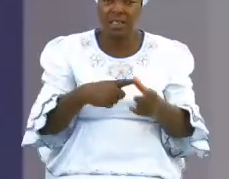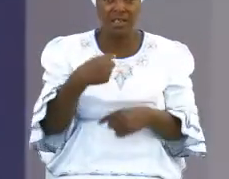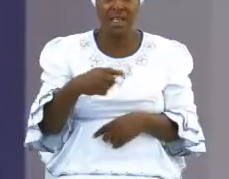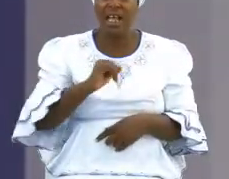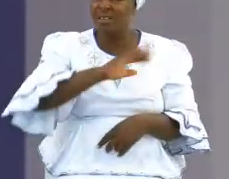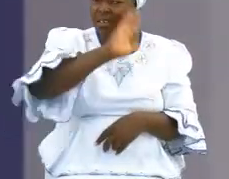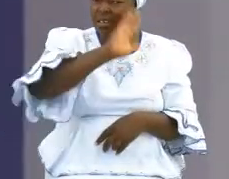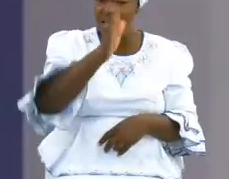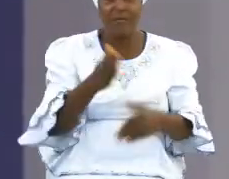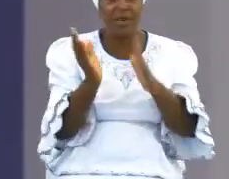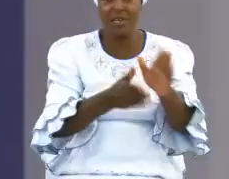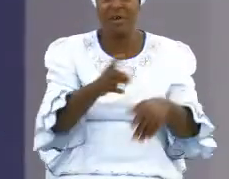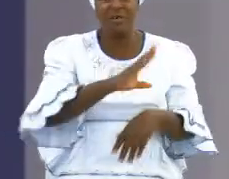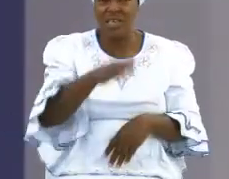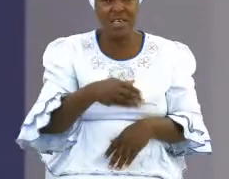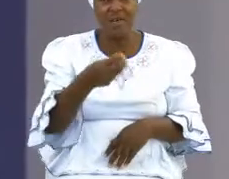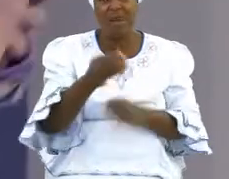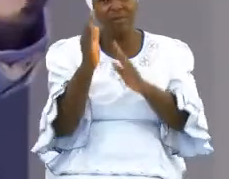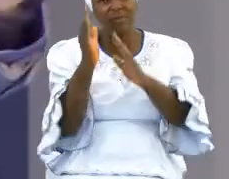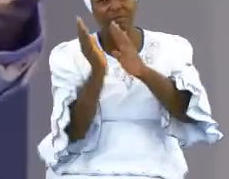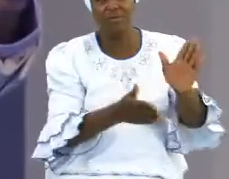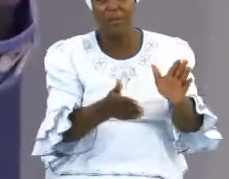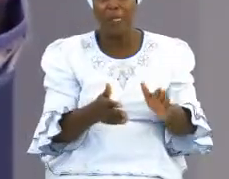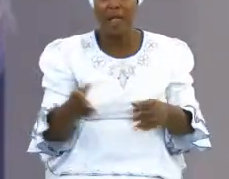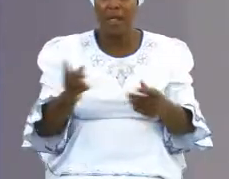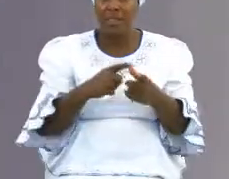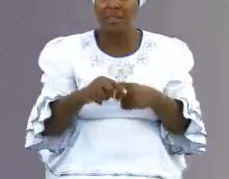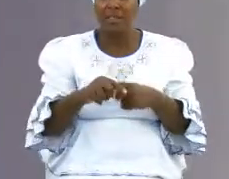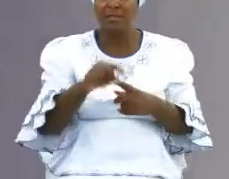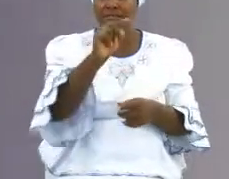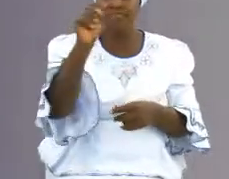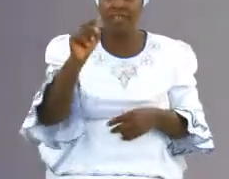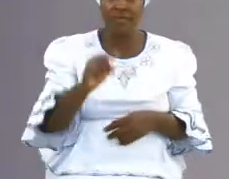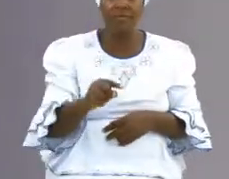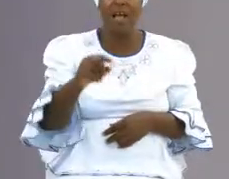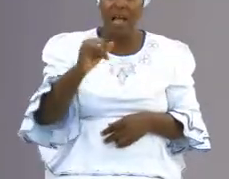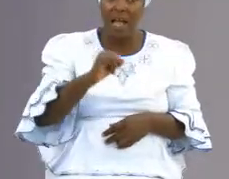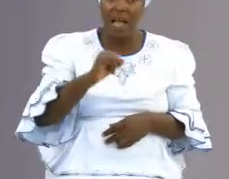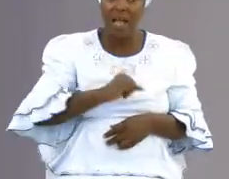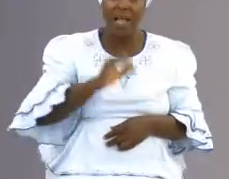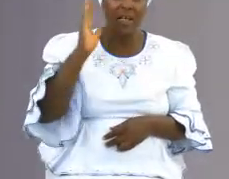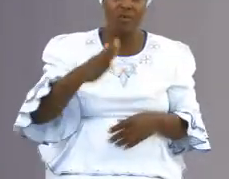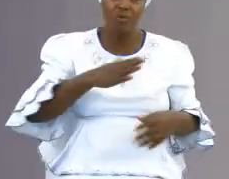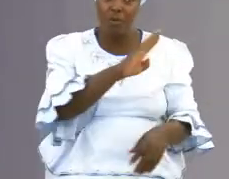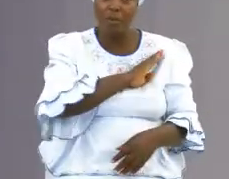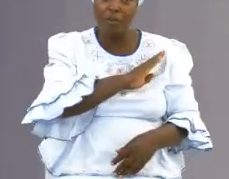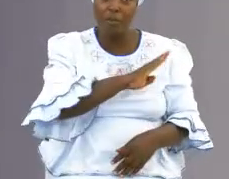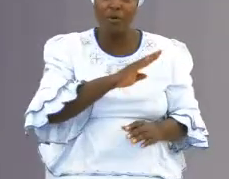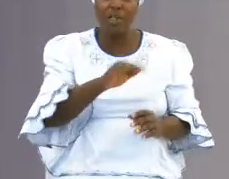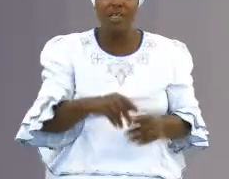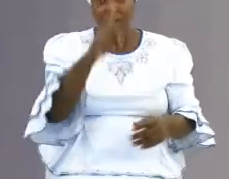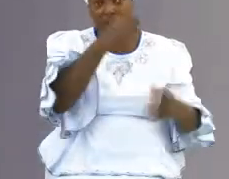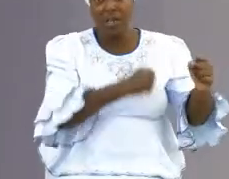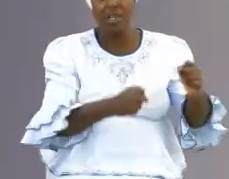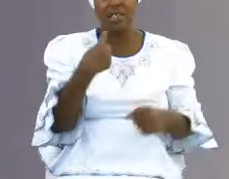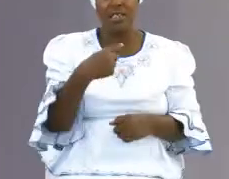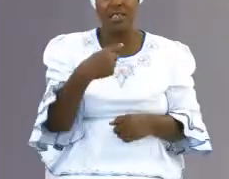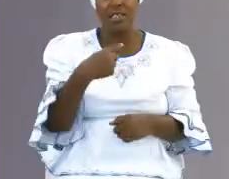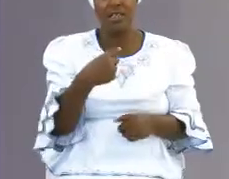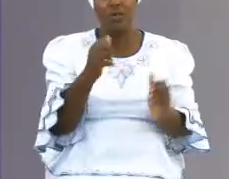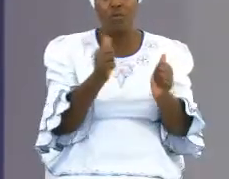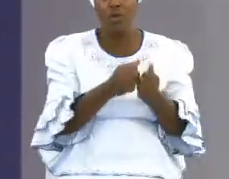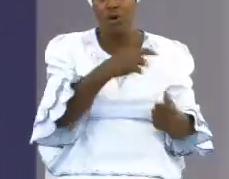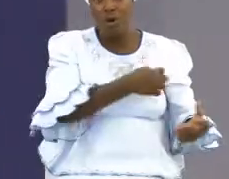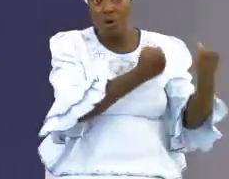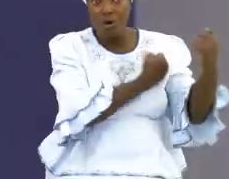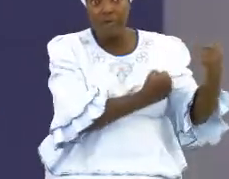will never forsake you. Therefore, I should boldly say, the Lord is my helper.